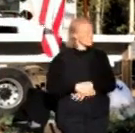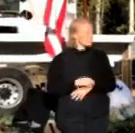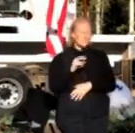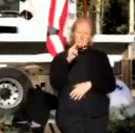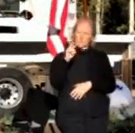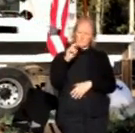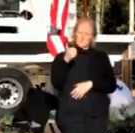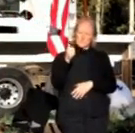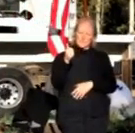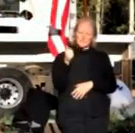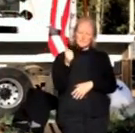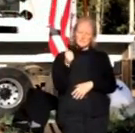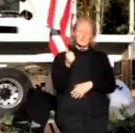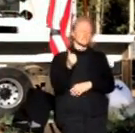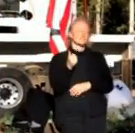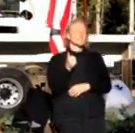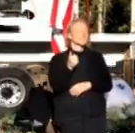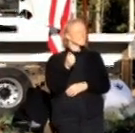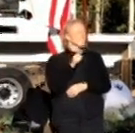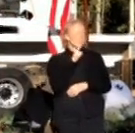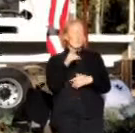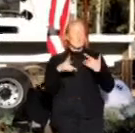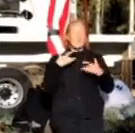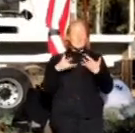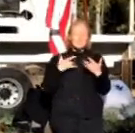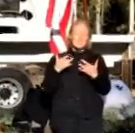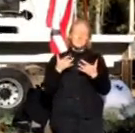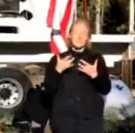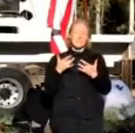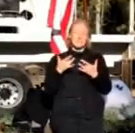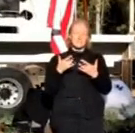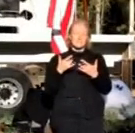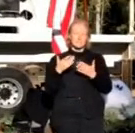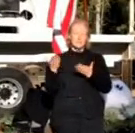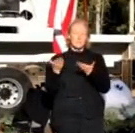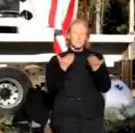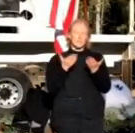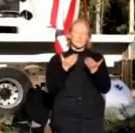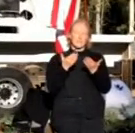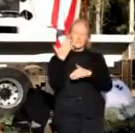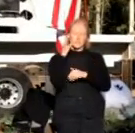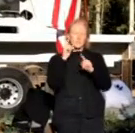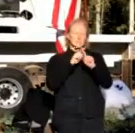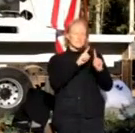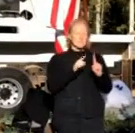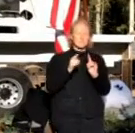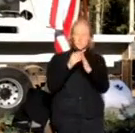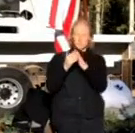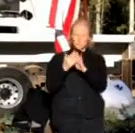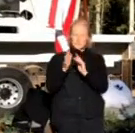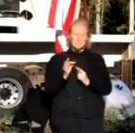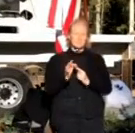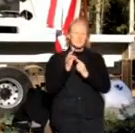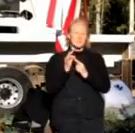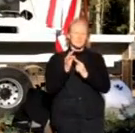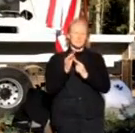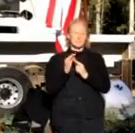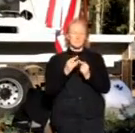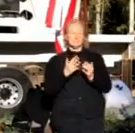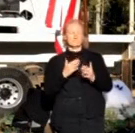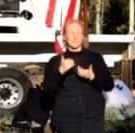10th, Kathy just mentioned this a minute ago, but we're really excited as we're going to be bringing the tree to 10 communities for special, socially